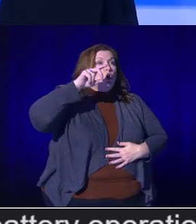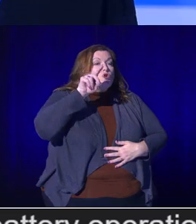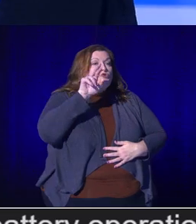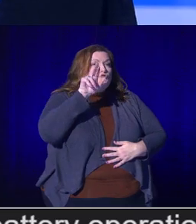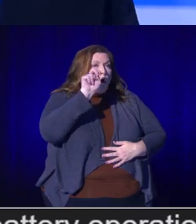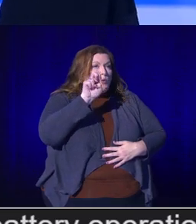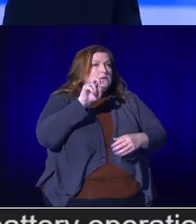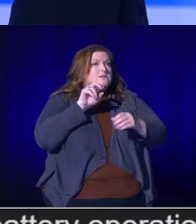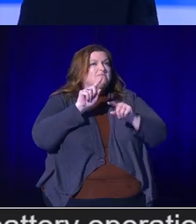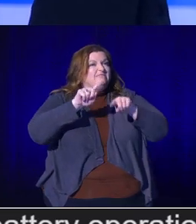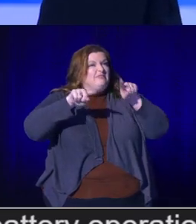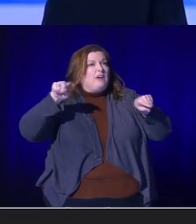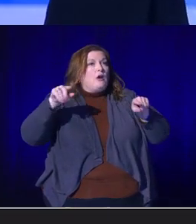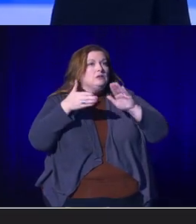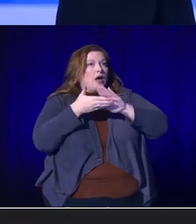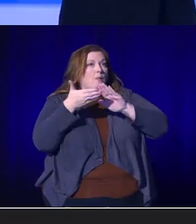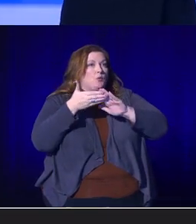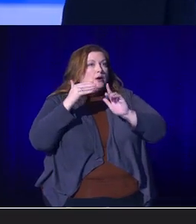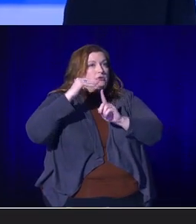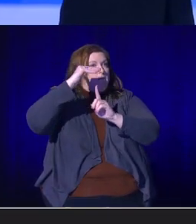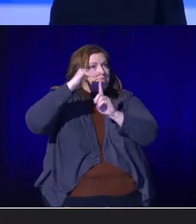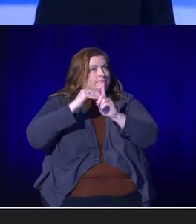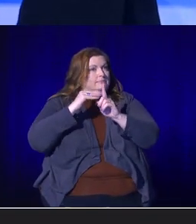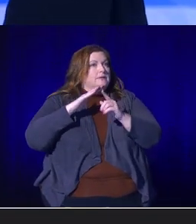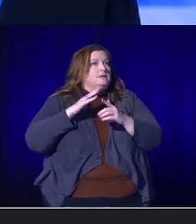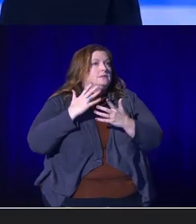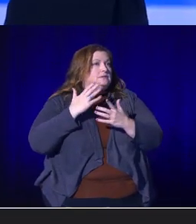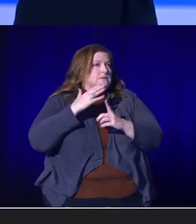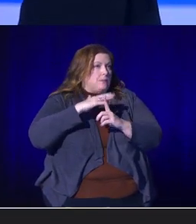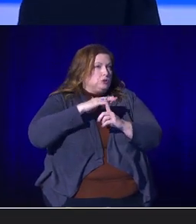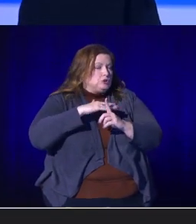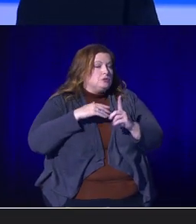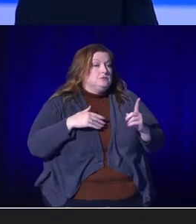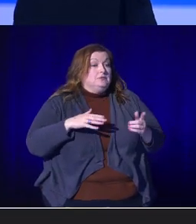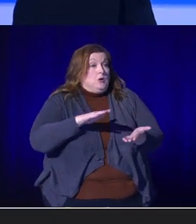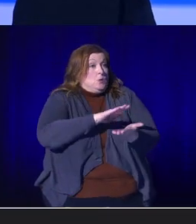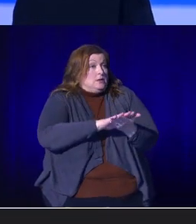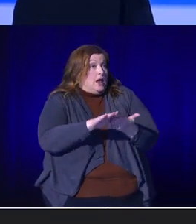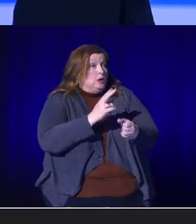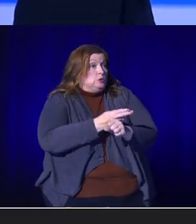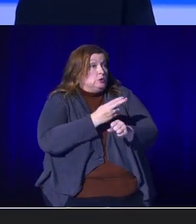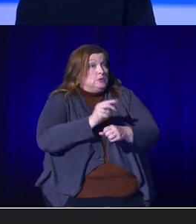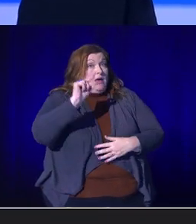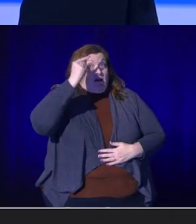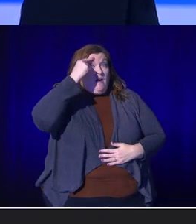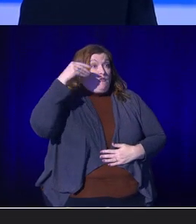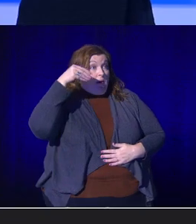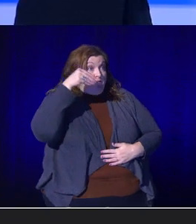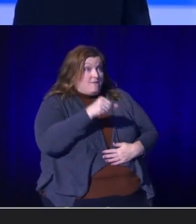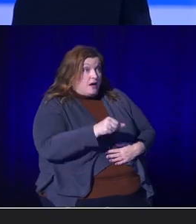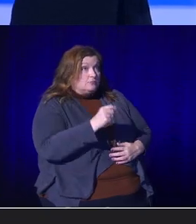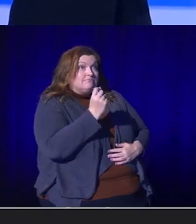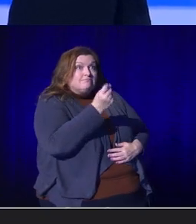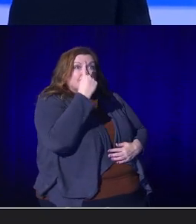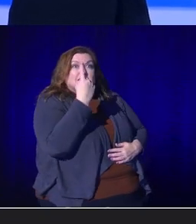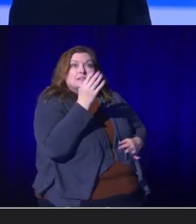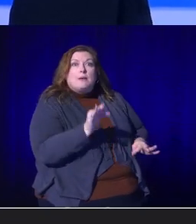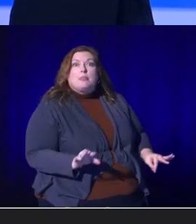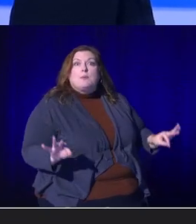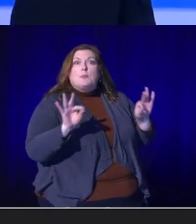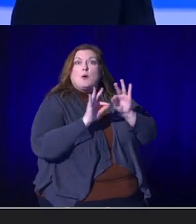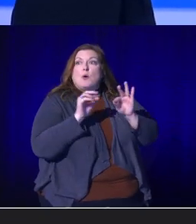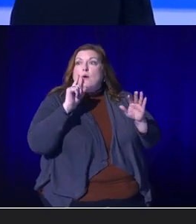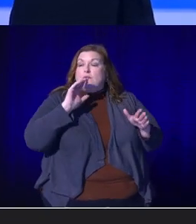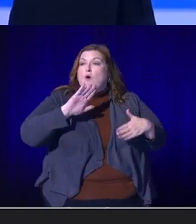applications. So this was a really nice use of government funds to understand something that's important